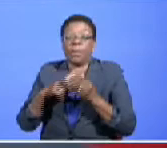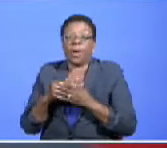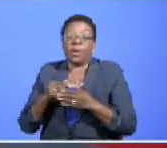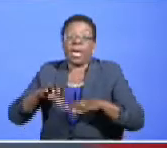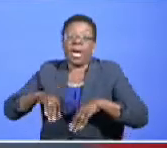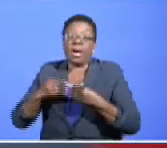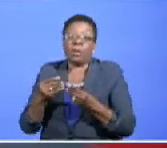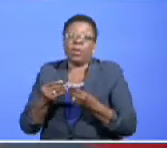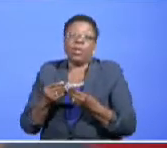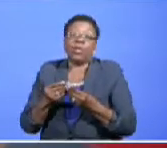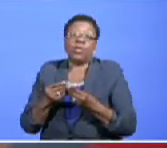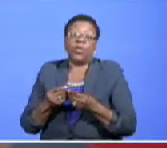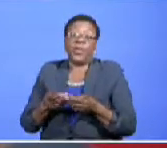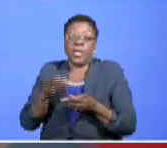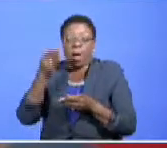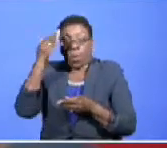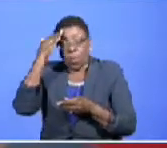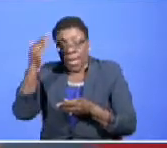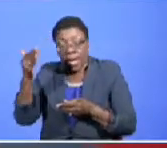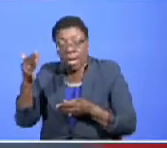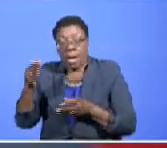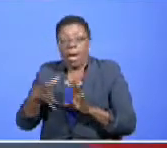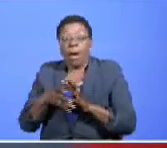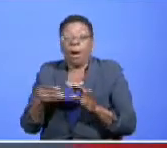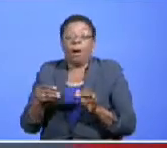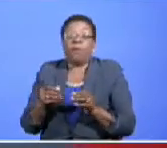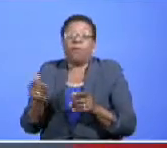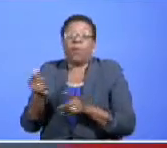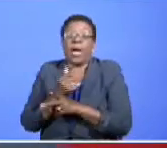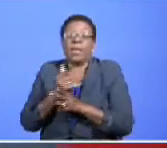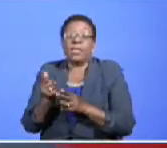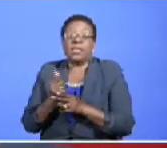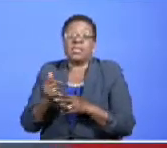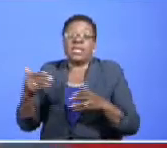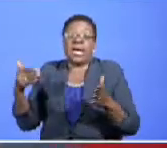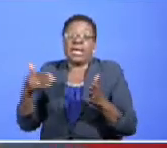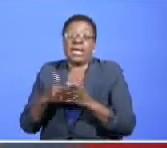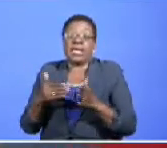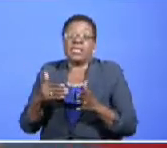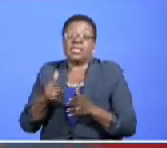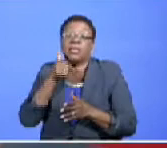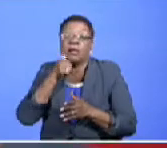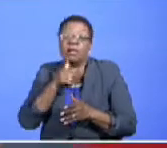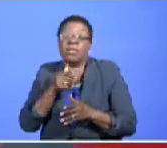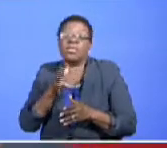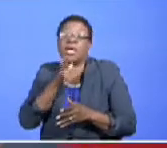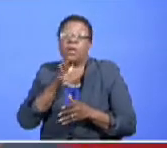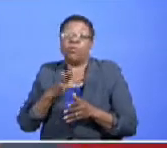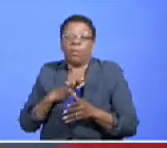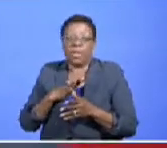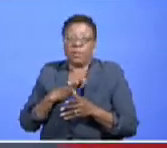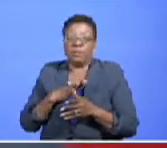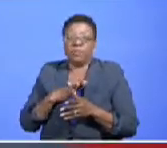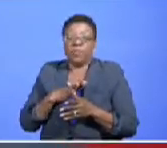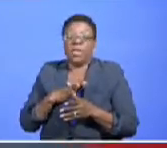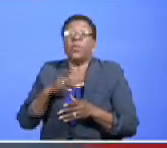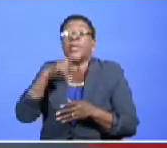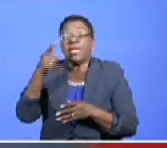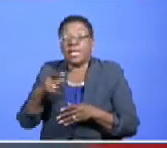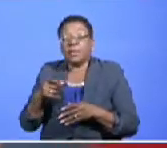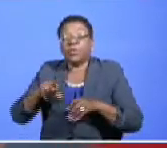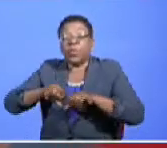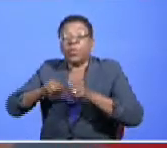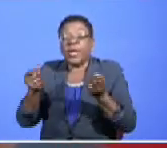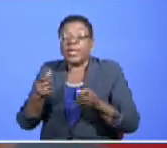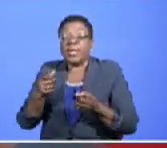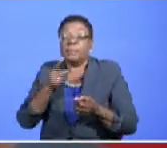the awareness into accountability. When we tell the girls, or women or girls, break the silence, this is now the